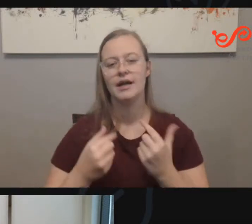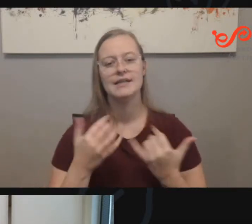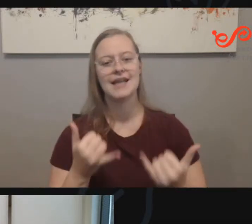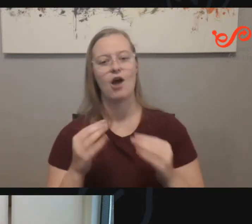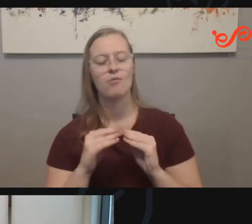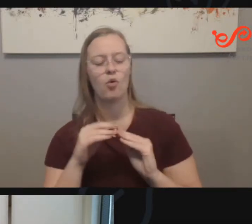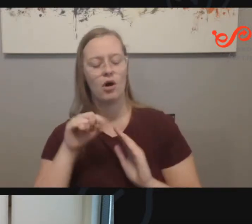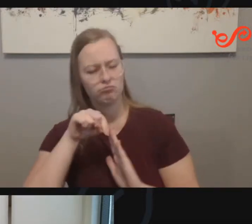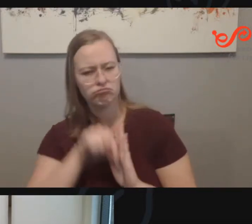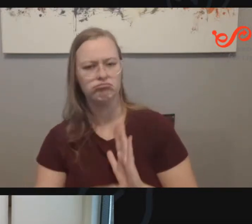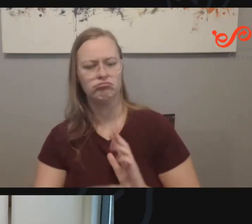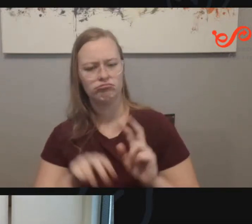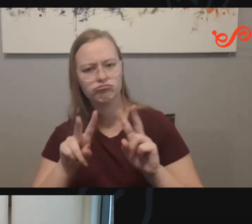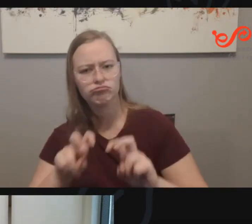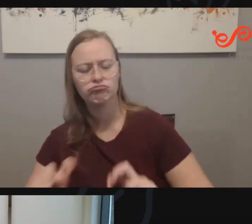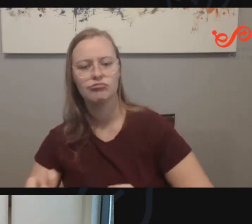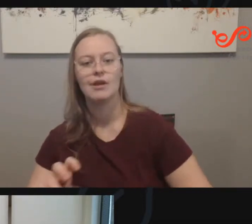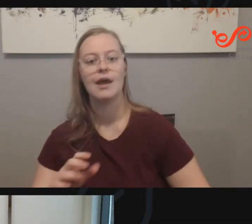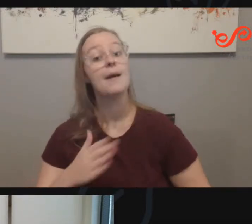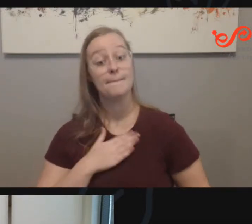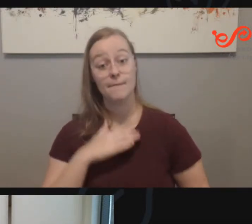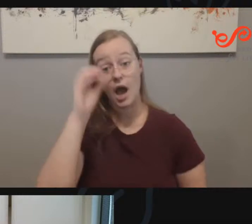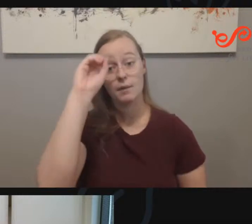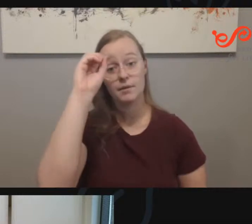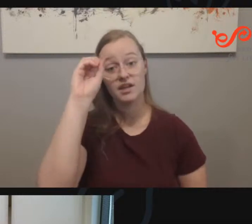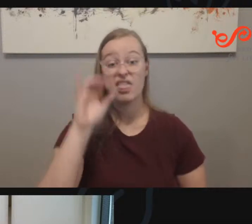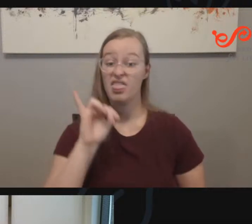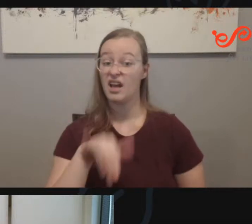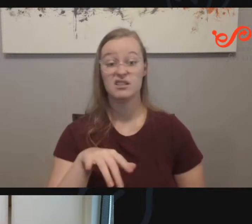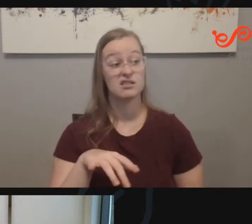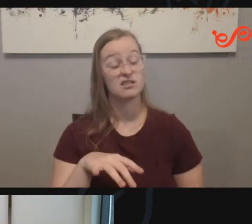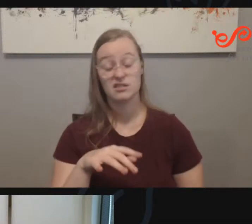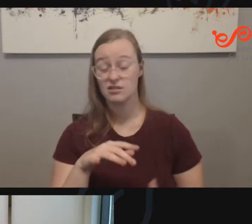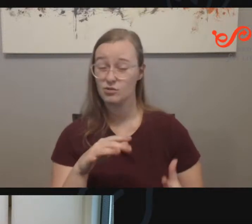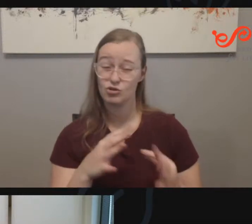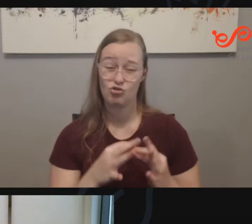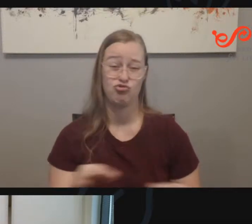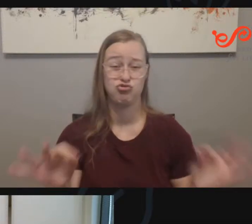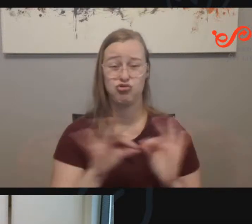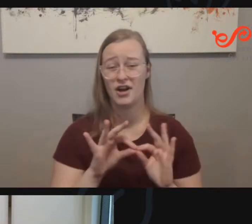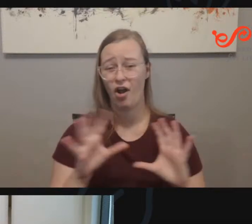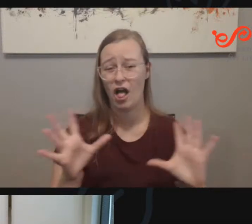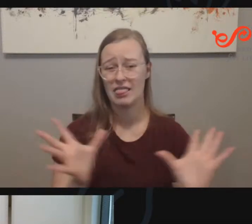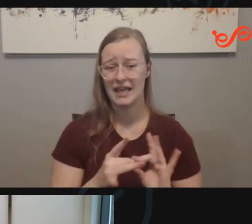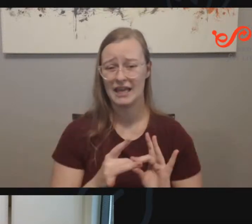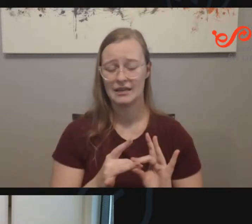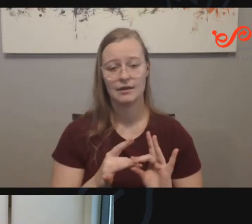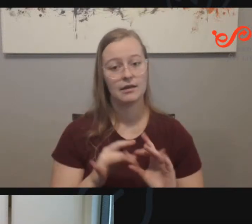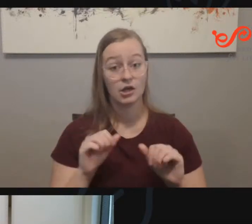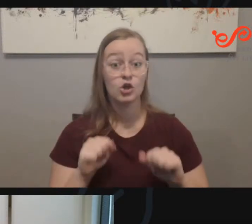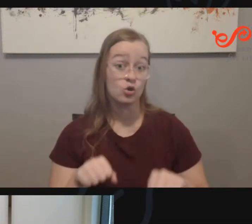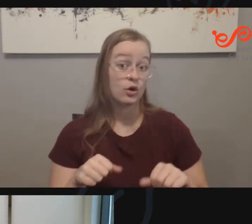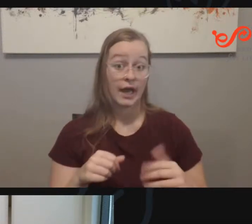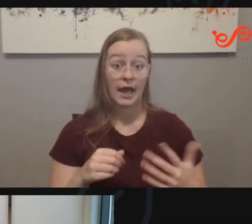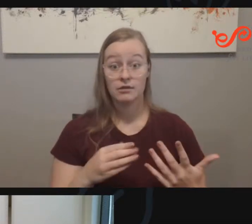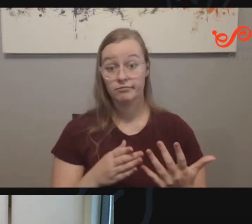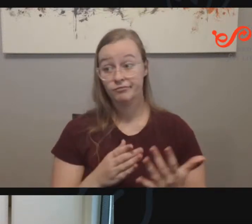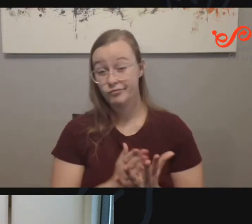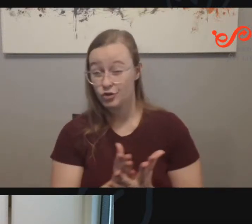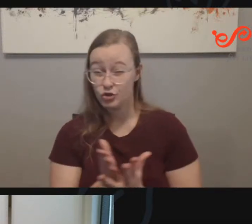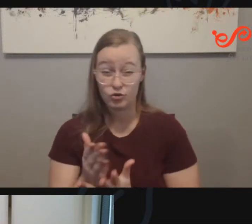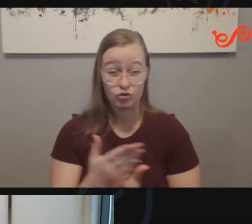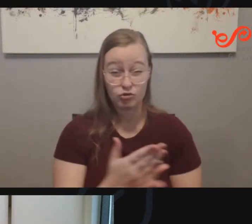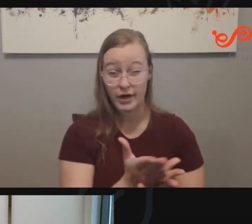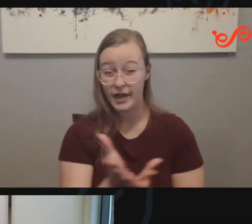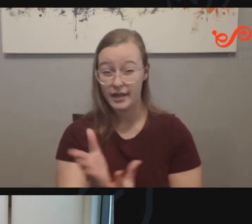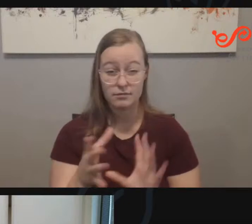my mind, it is the critical link. I mean, that's the link that one can trace through the archives. You can't trace the